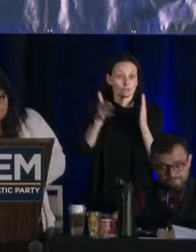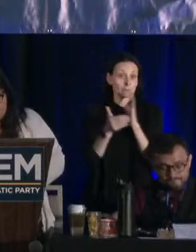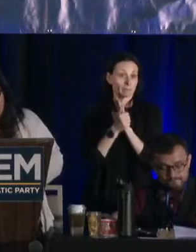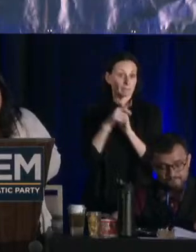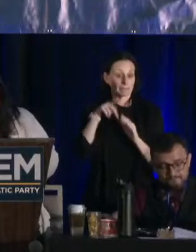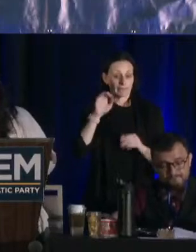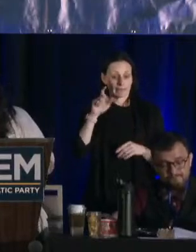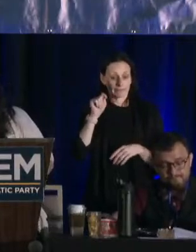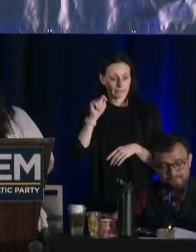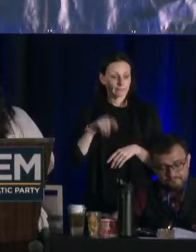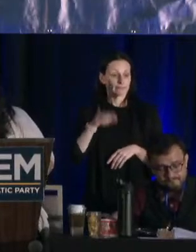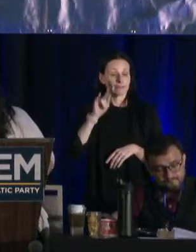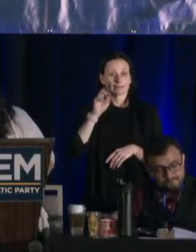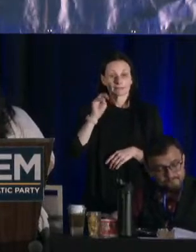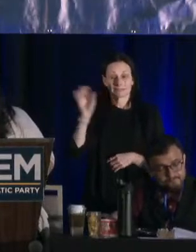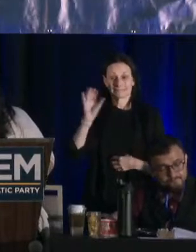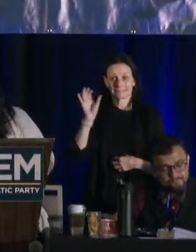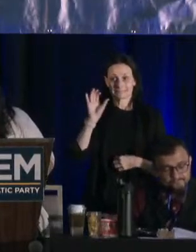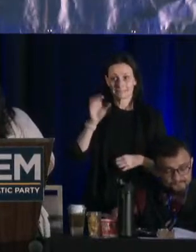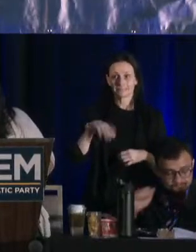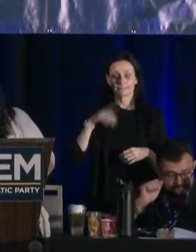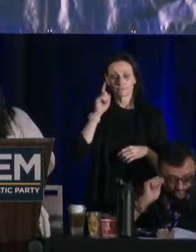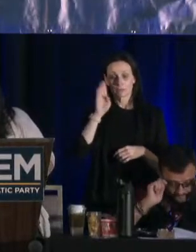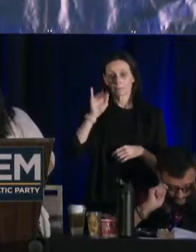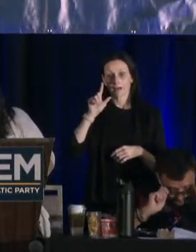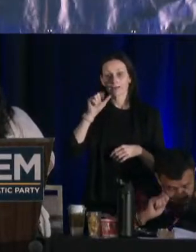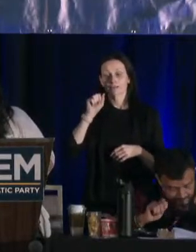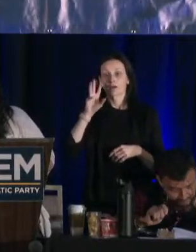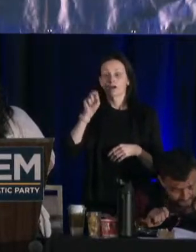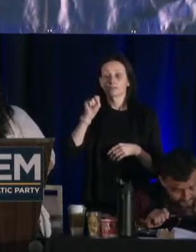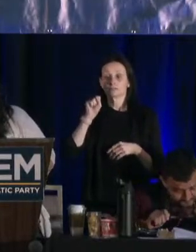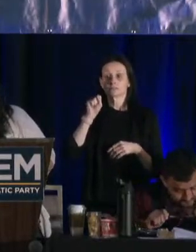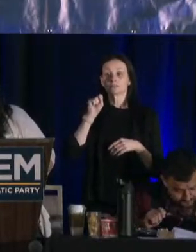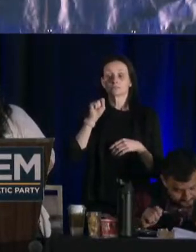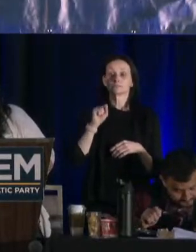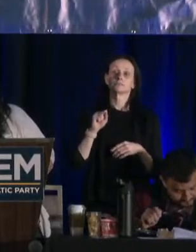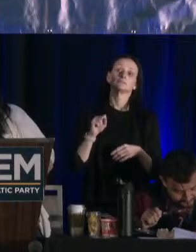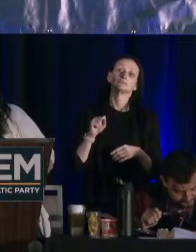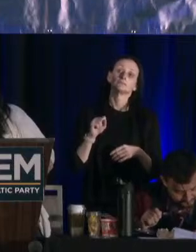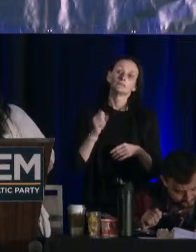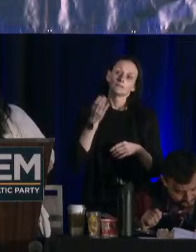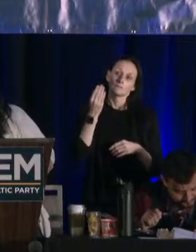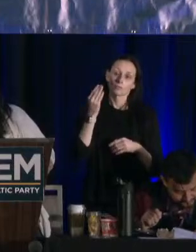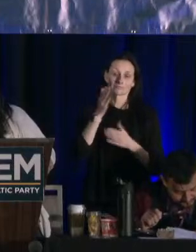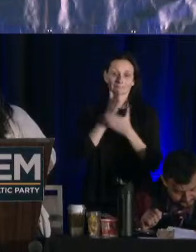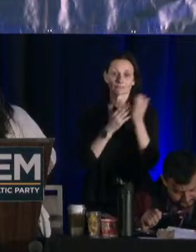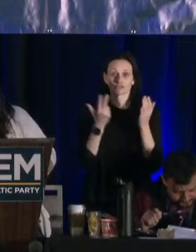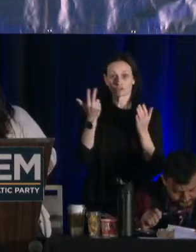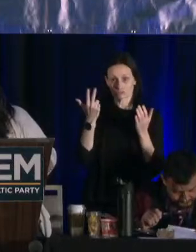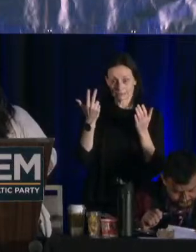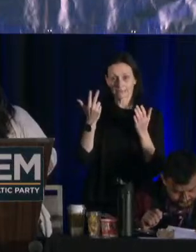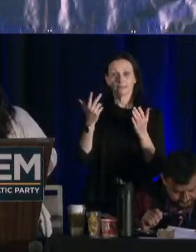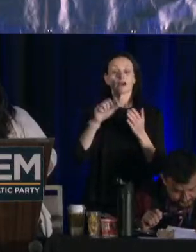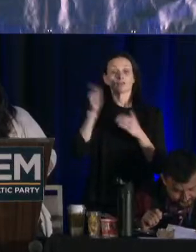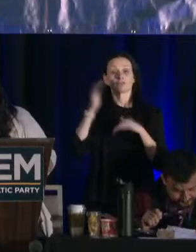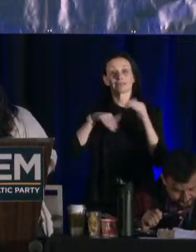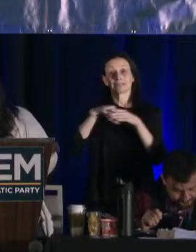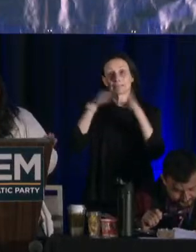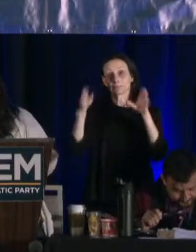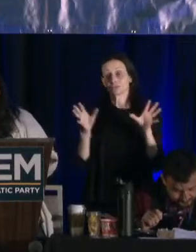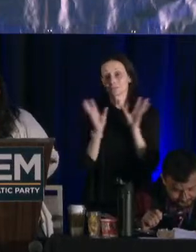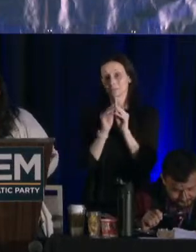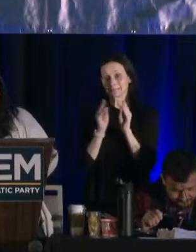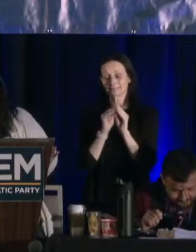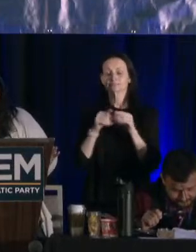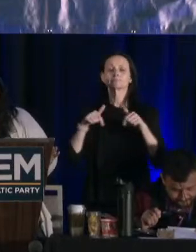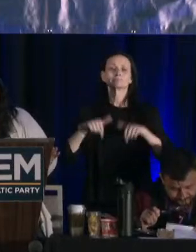packet. Item C, the amendment to CDP bylaws, Article 14, Section 3, other than in-person meetings.